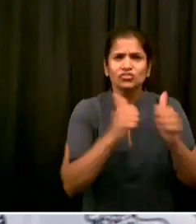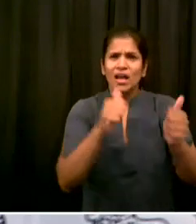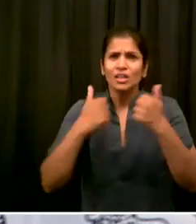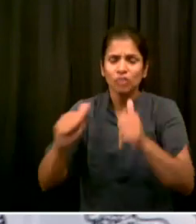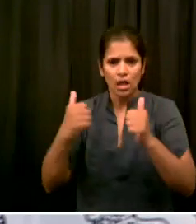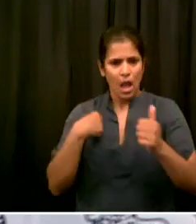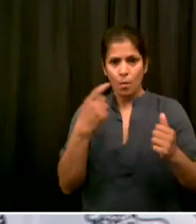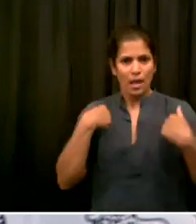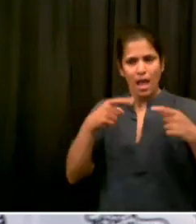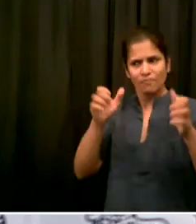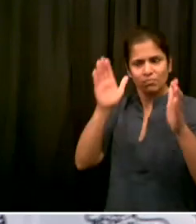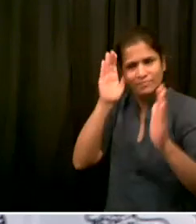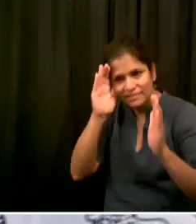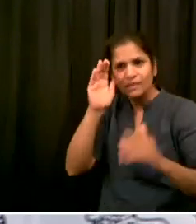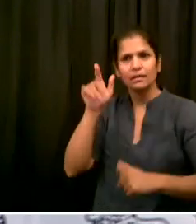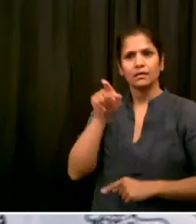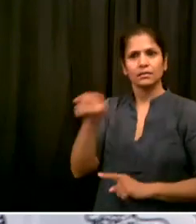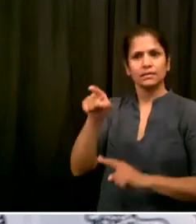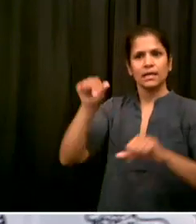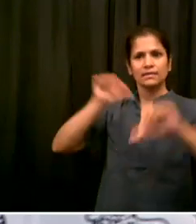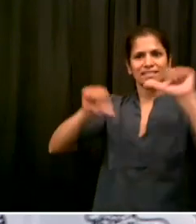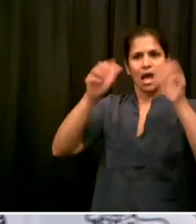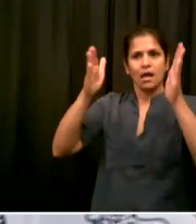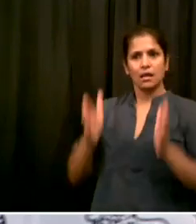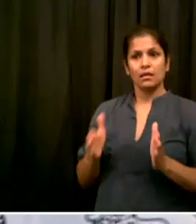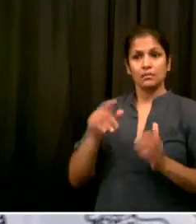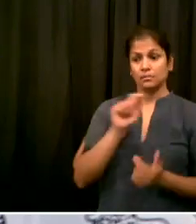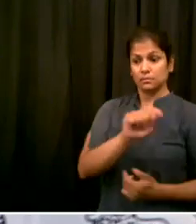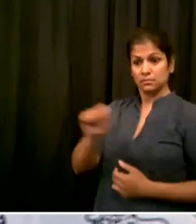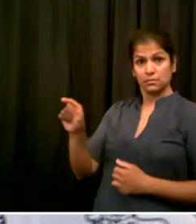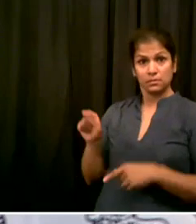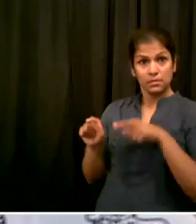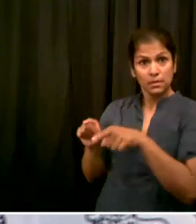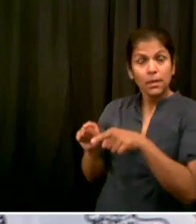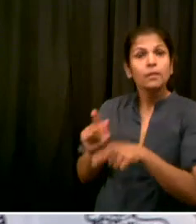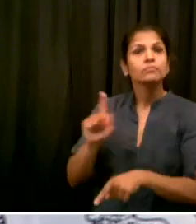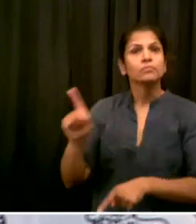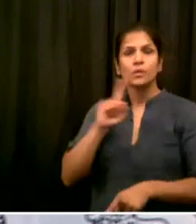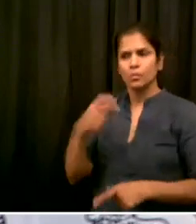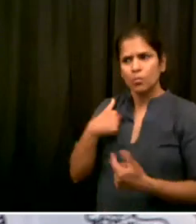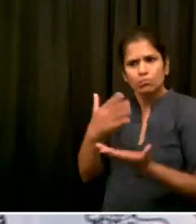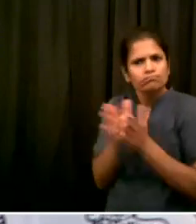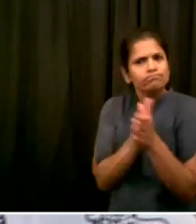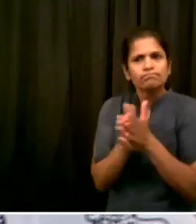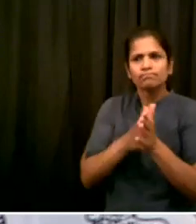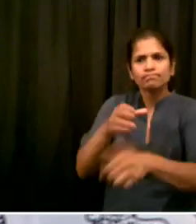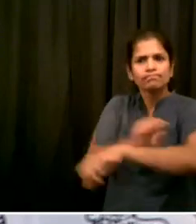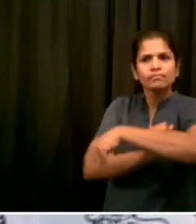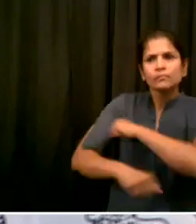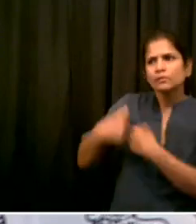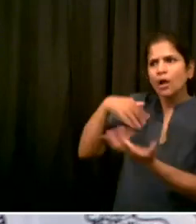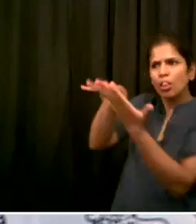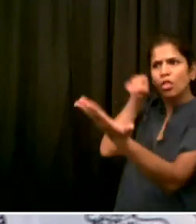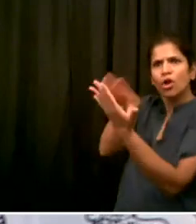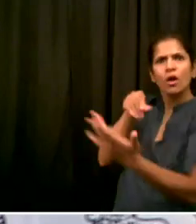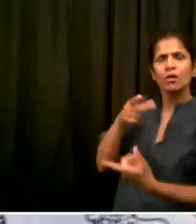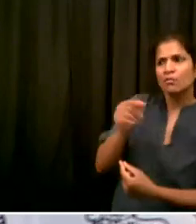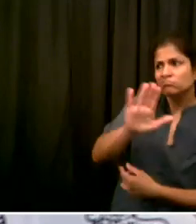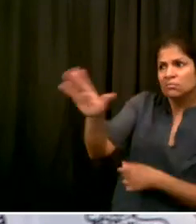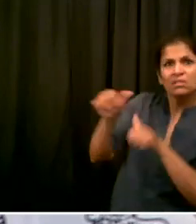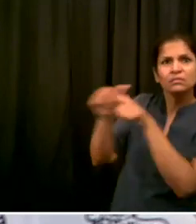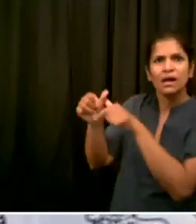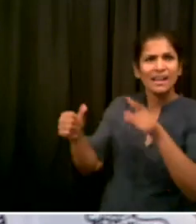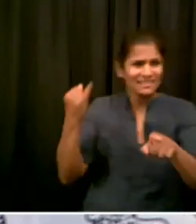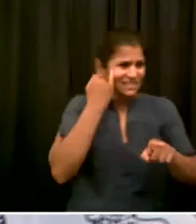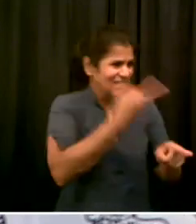both the mistakes and the smart moves made elsewhere. That has been an underpinning of everything that